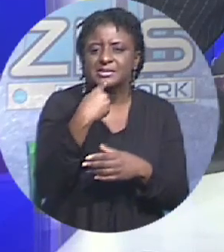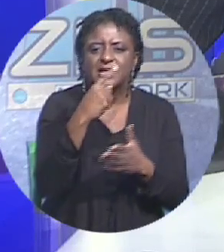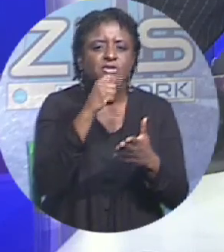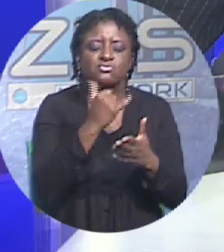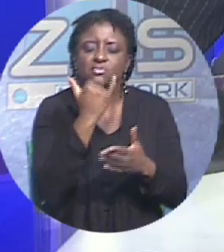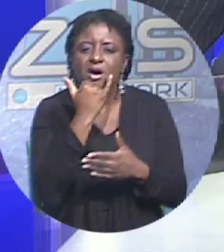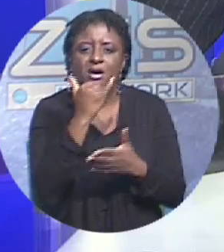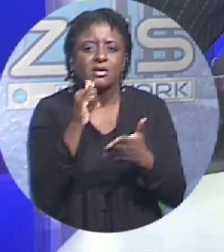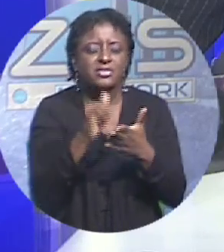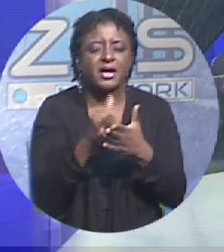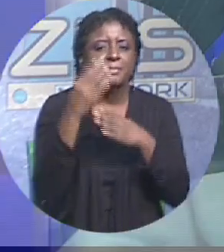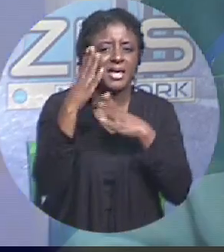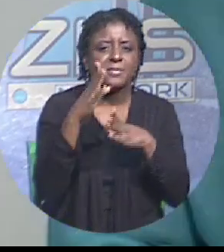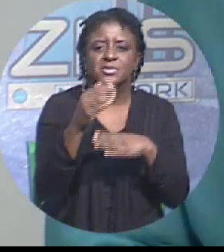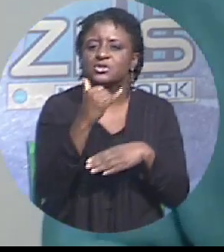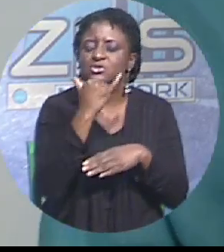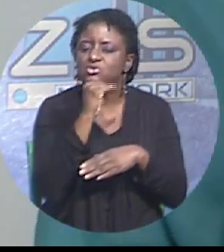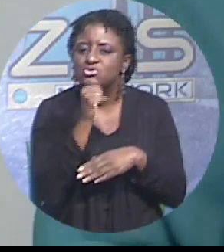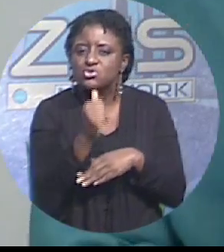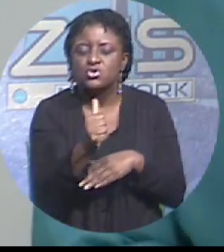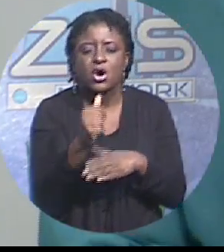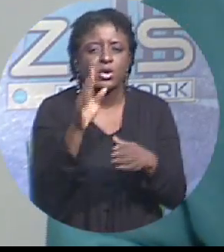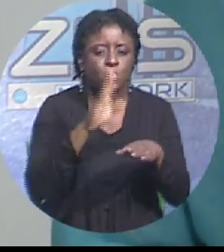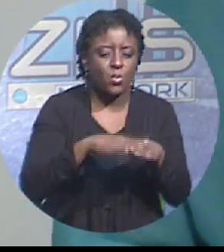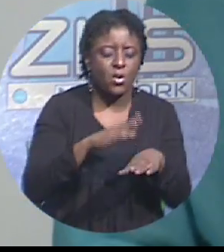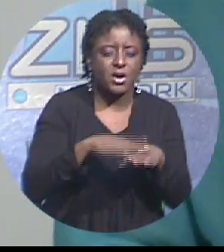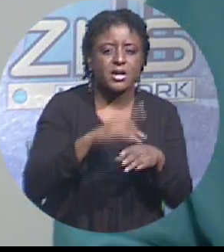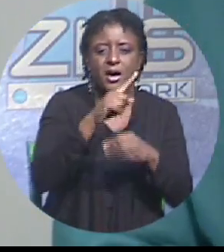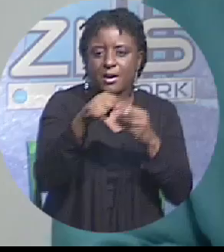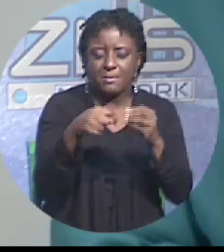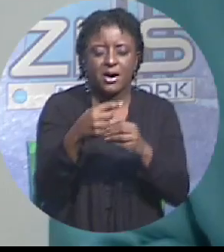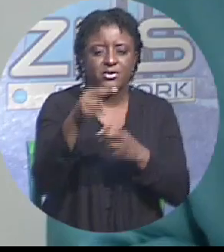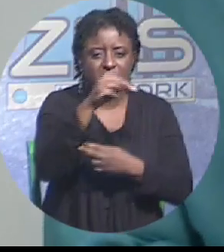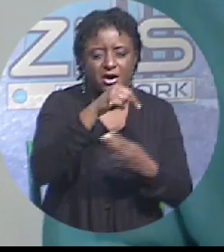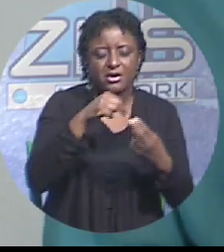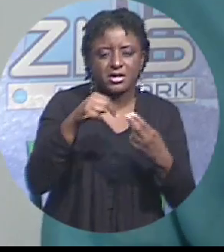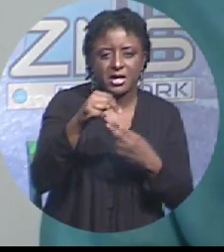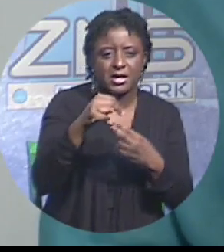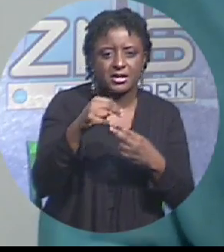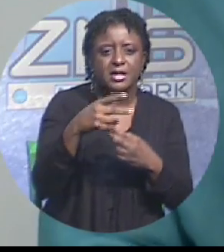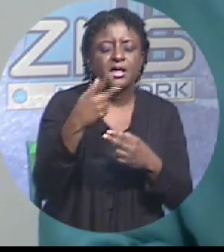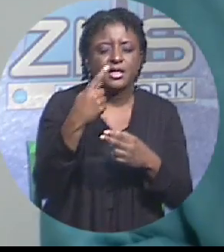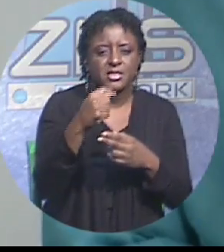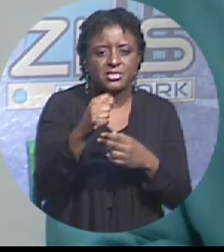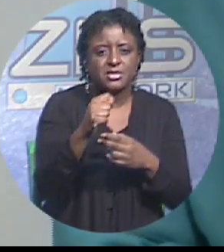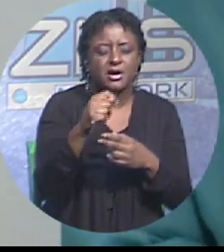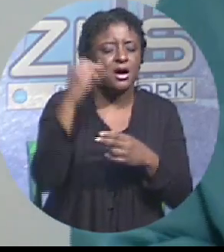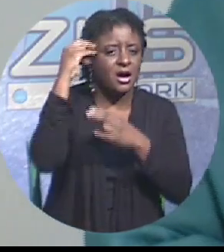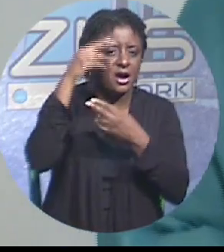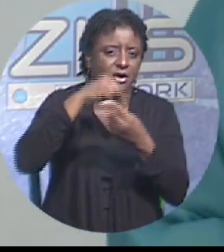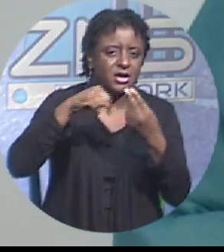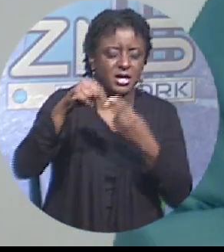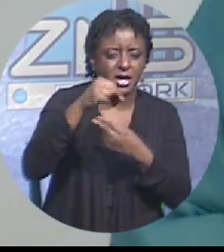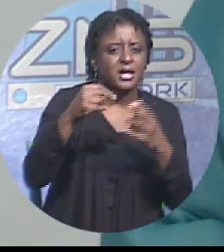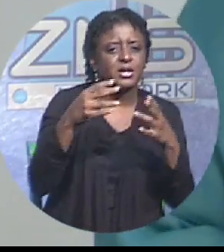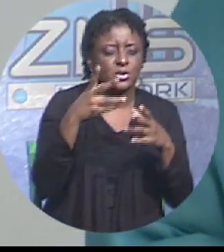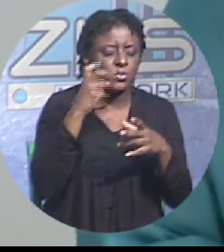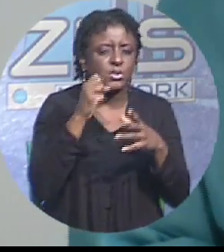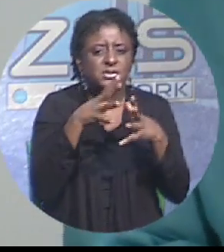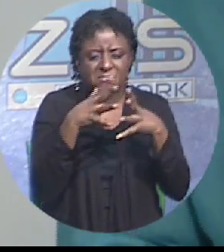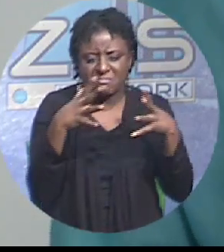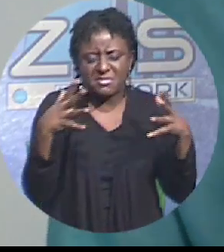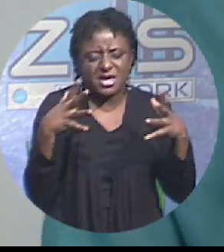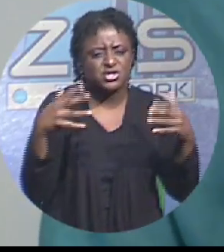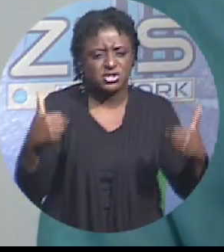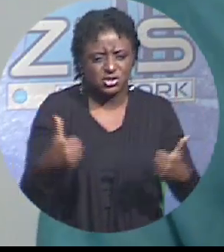deficiency. She says the hurricane proved a major challenge for the National Hurricane Center, that is the official tracker of